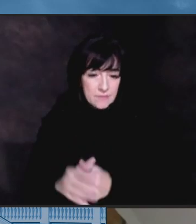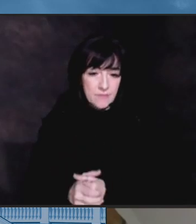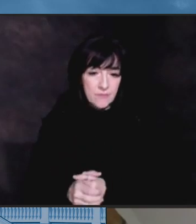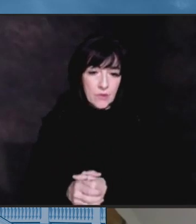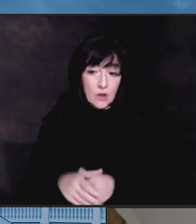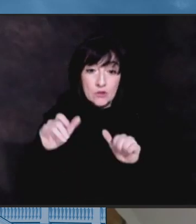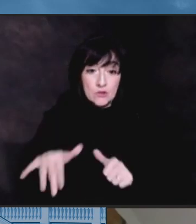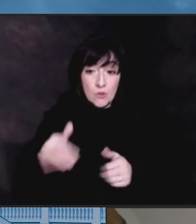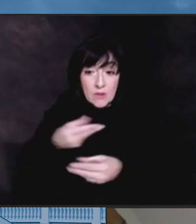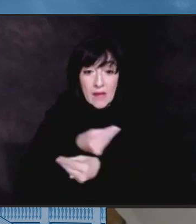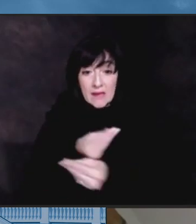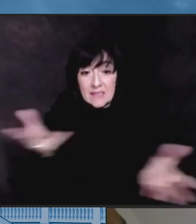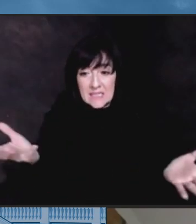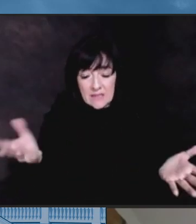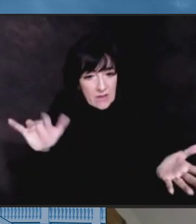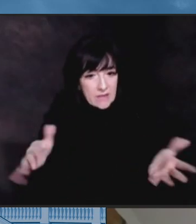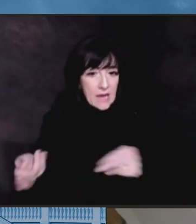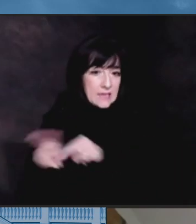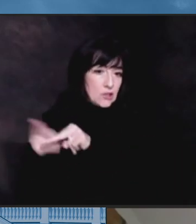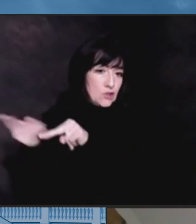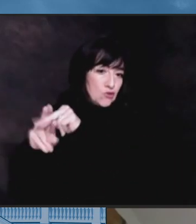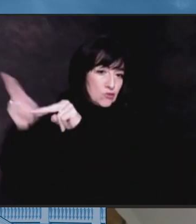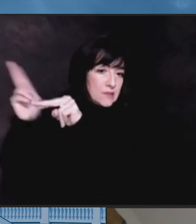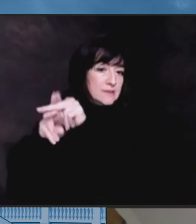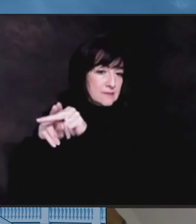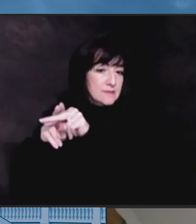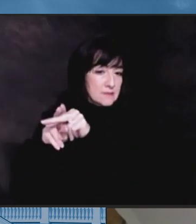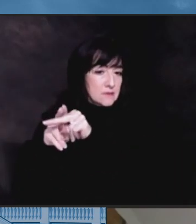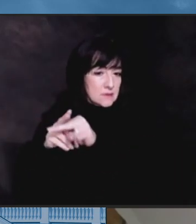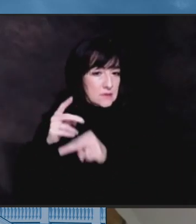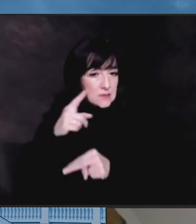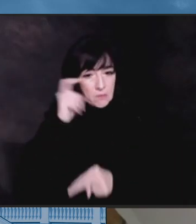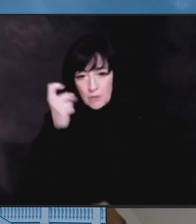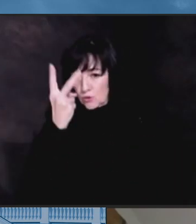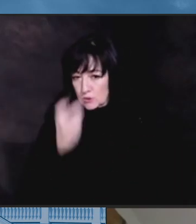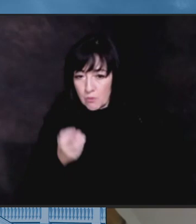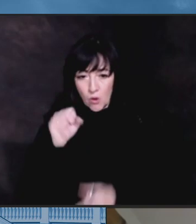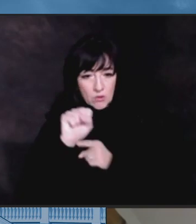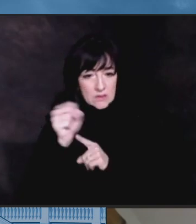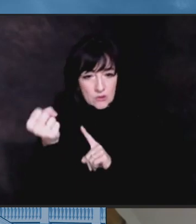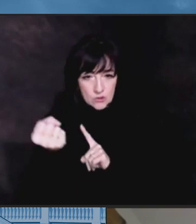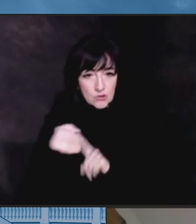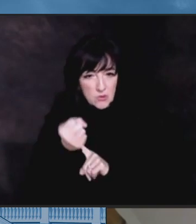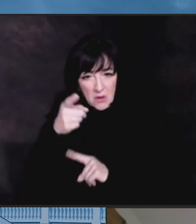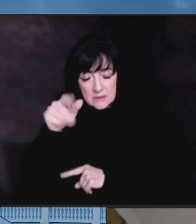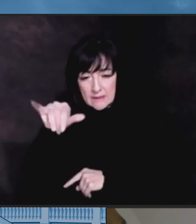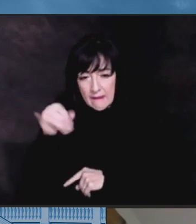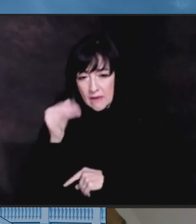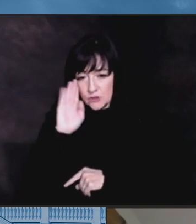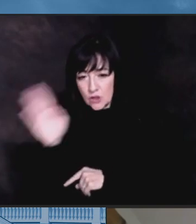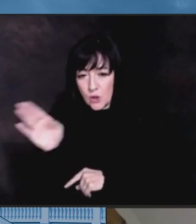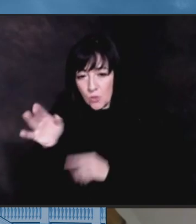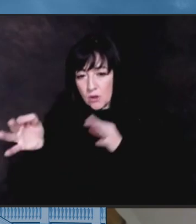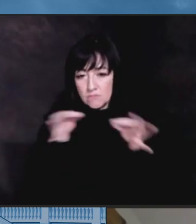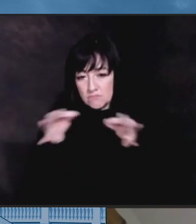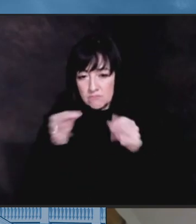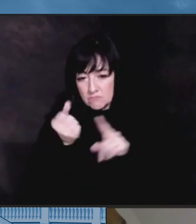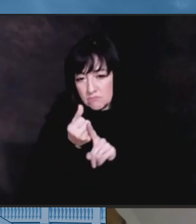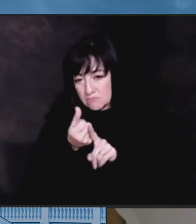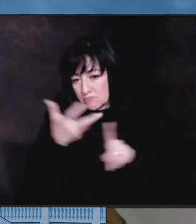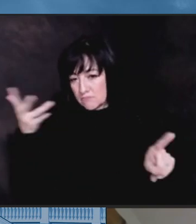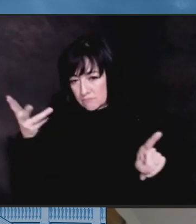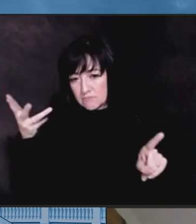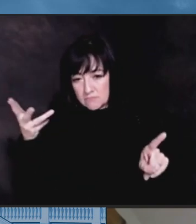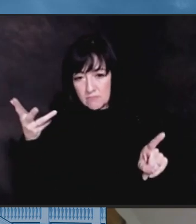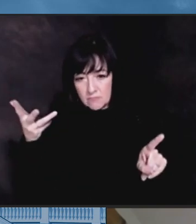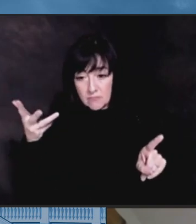being administered has increased dramatically. In both cases, I think, AJ, you'll talk about this, over 100,000